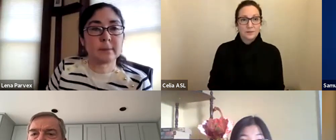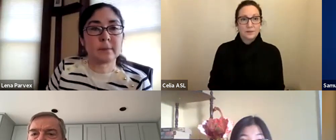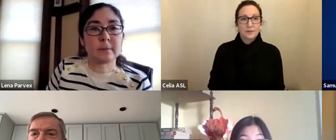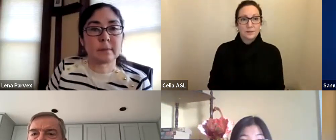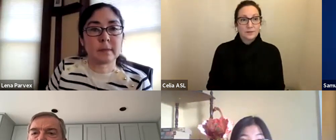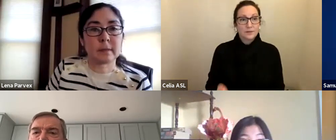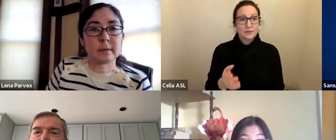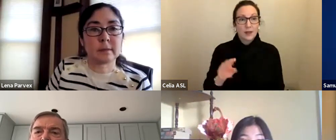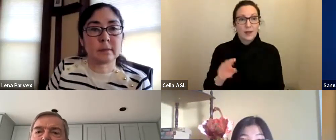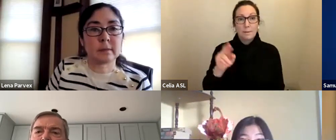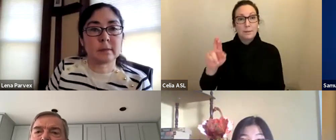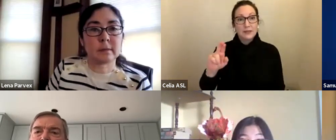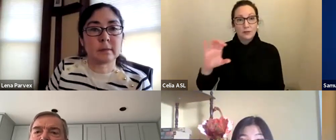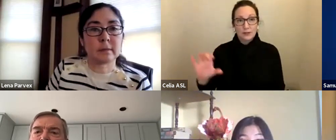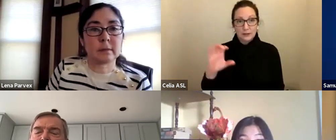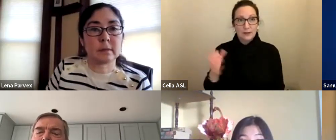Ms. Parvex.